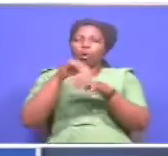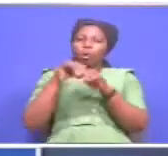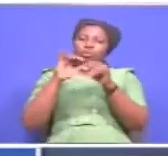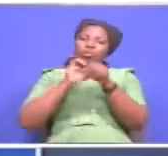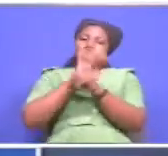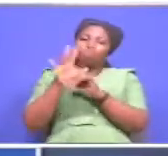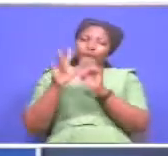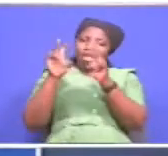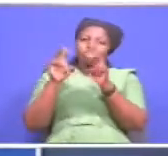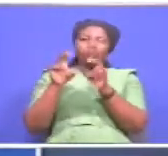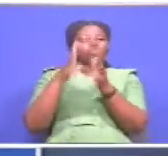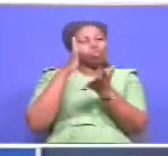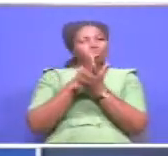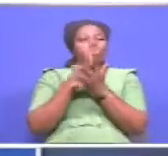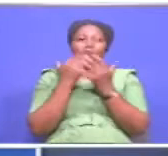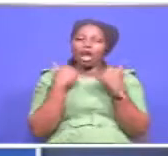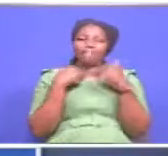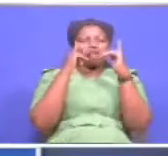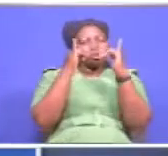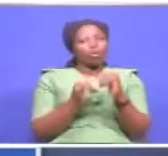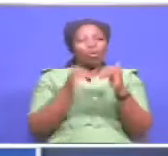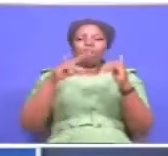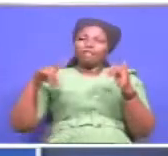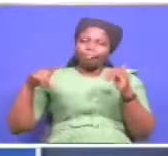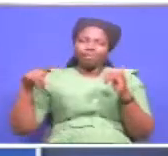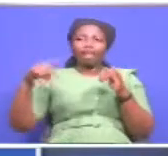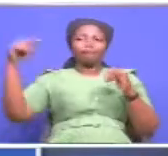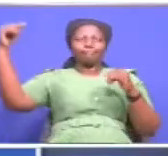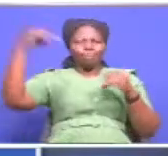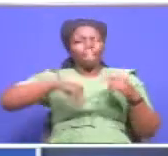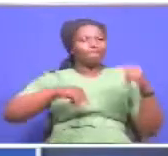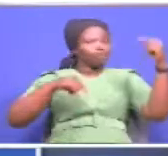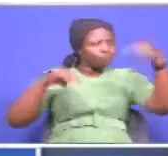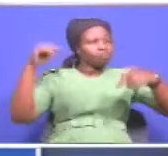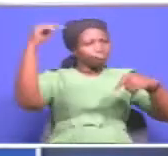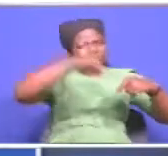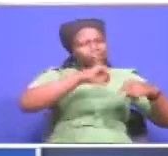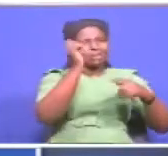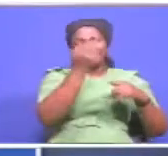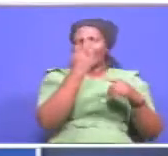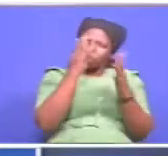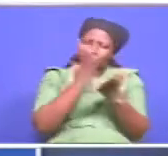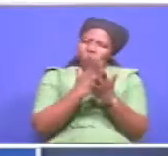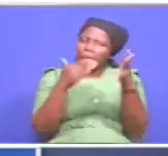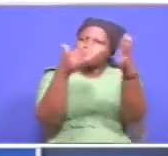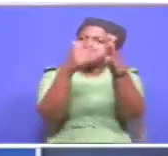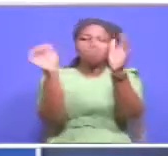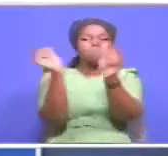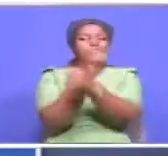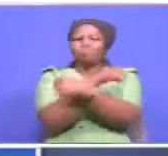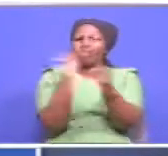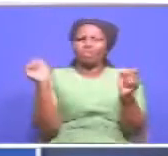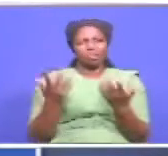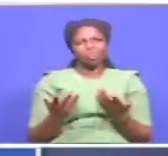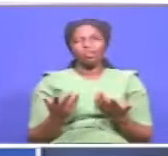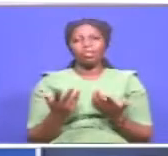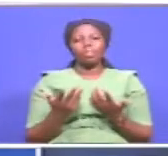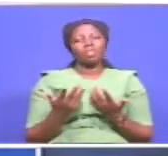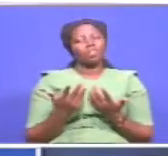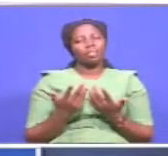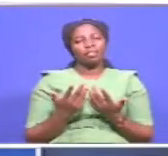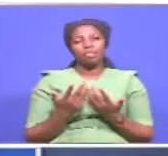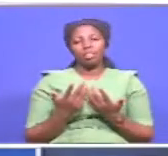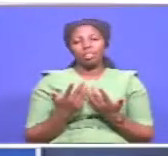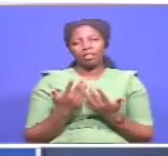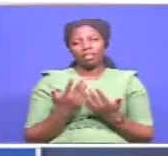variants coming into the country, and they will come to the country, no matter how much effort we put in, there is not a